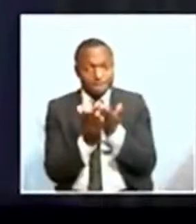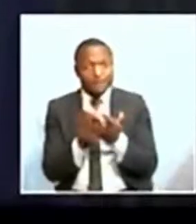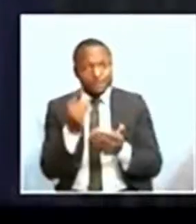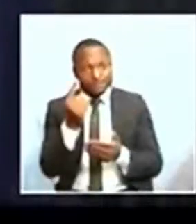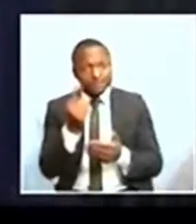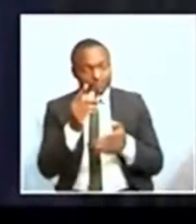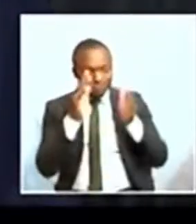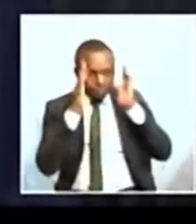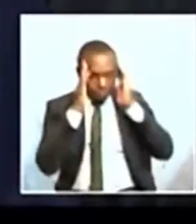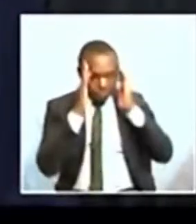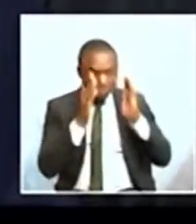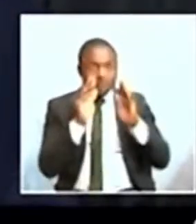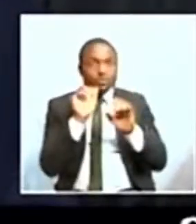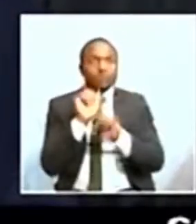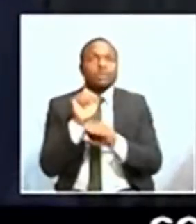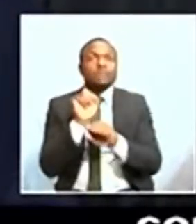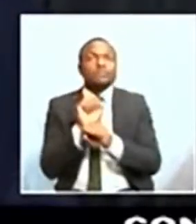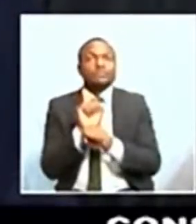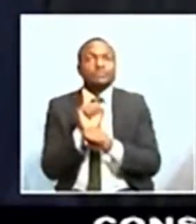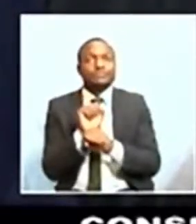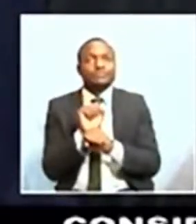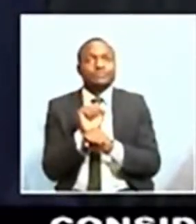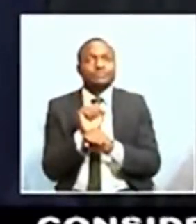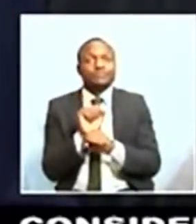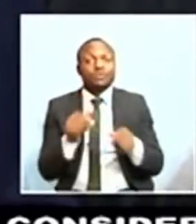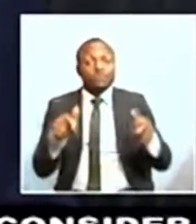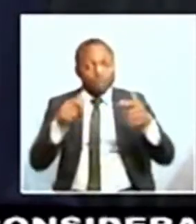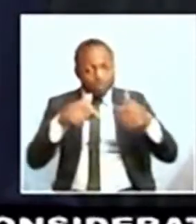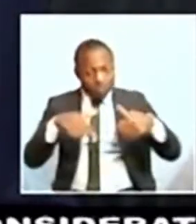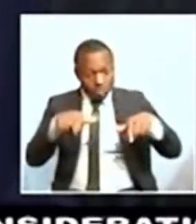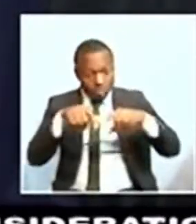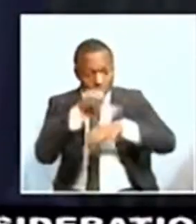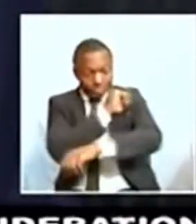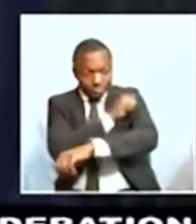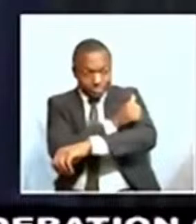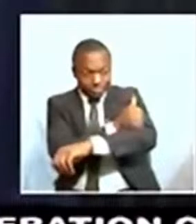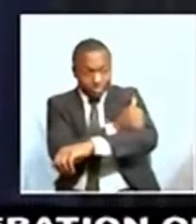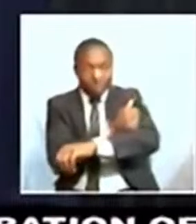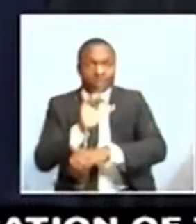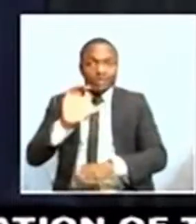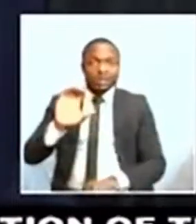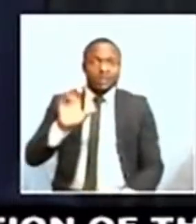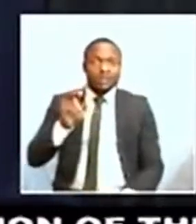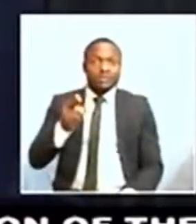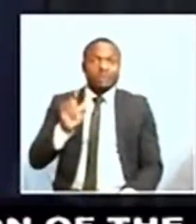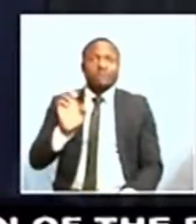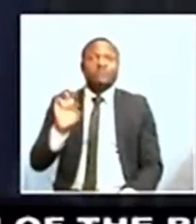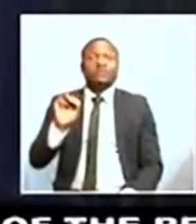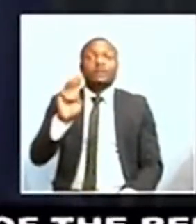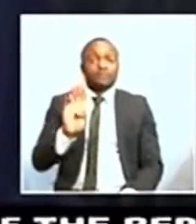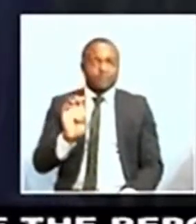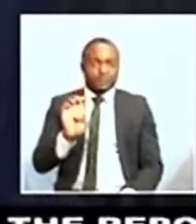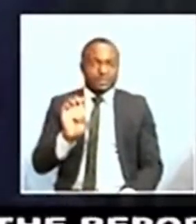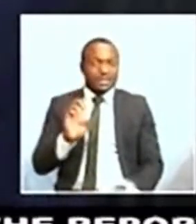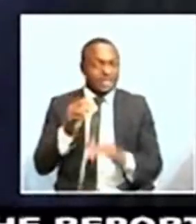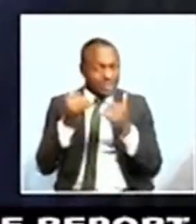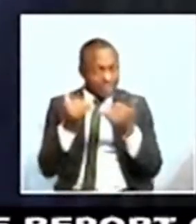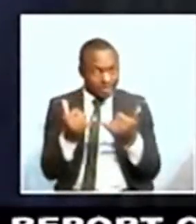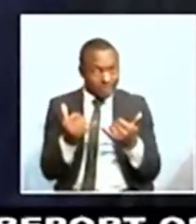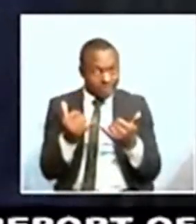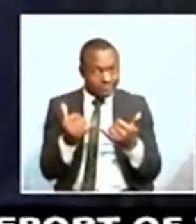we are looking at the operations of the local authority. In this case, we are looking at Chembe. Yes. Now,